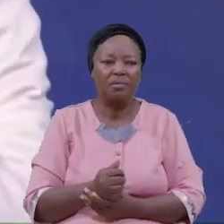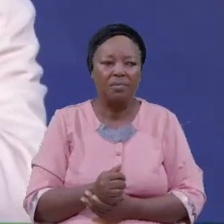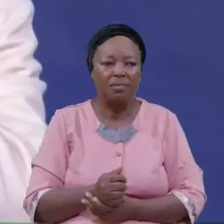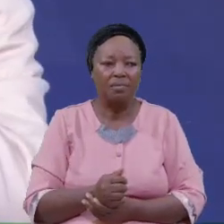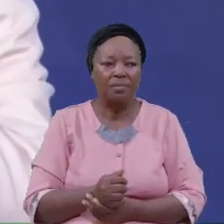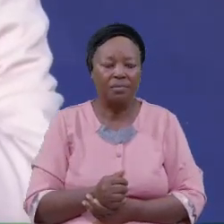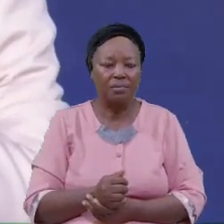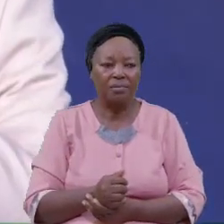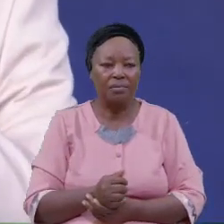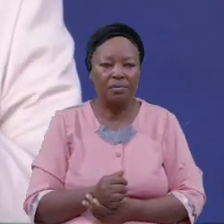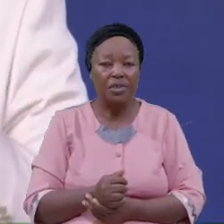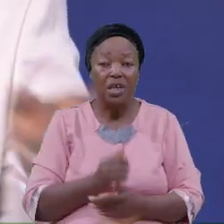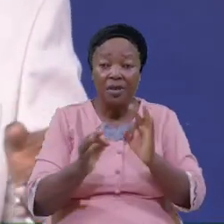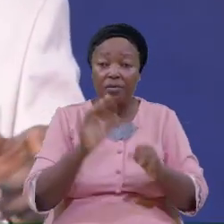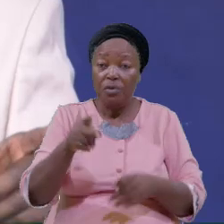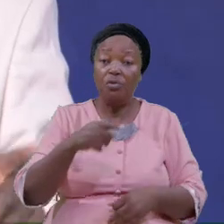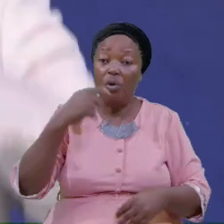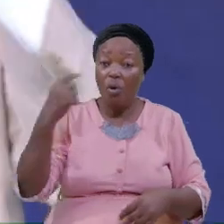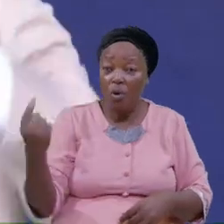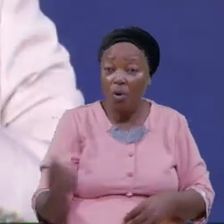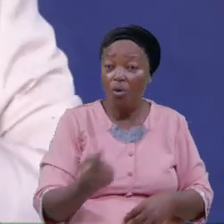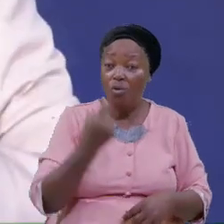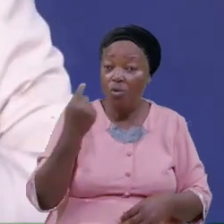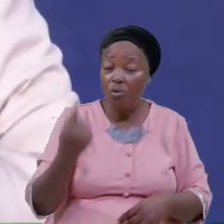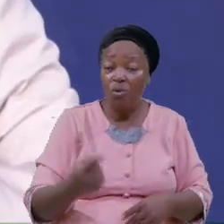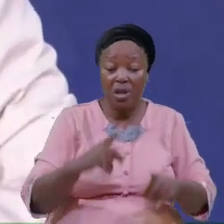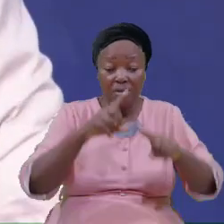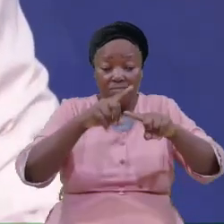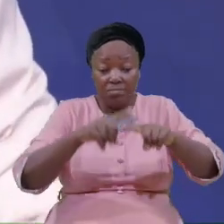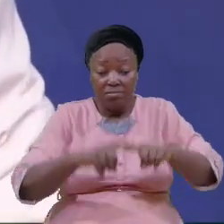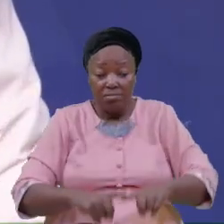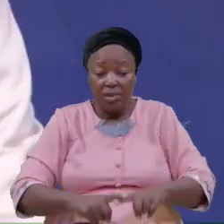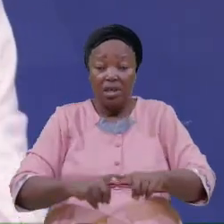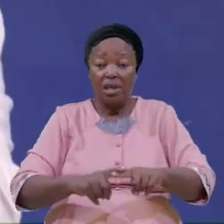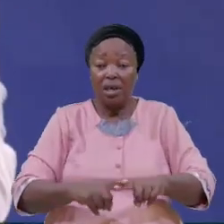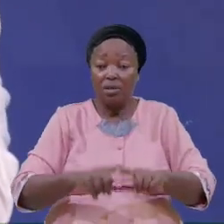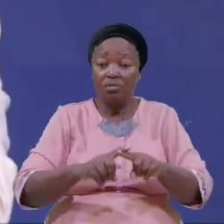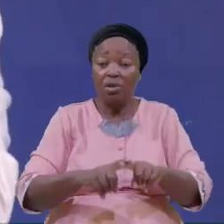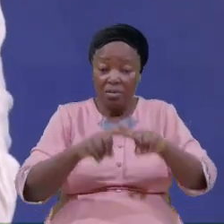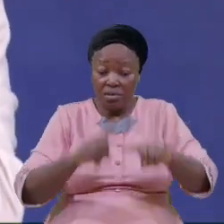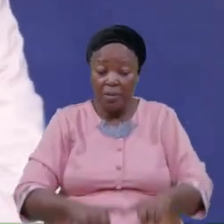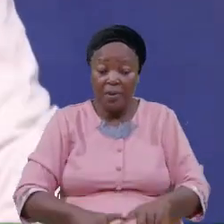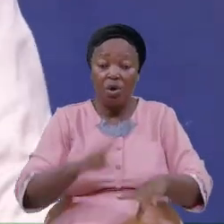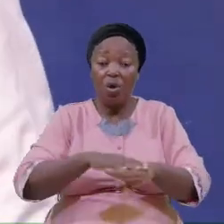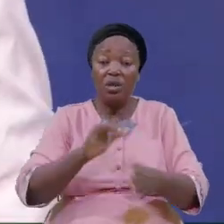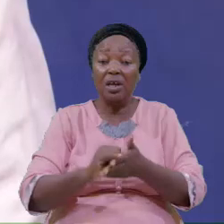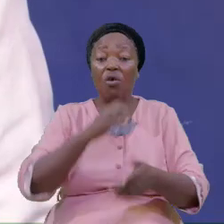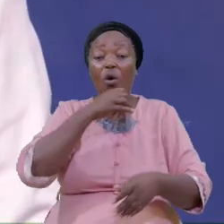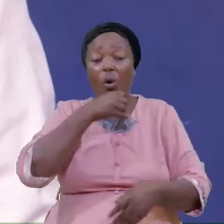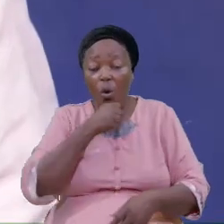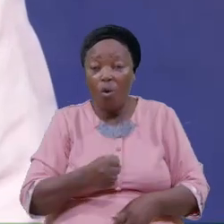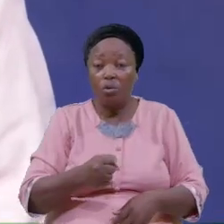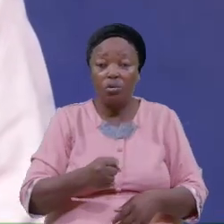If you always lean towards the old propensity in your life, you don't have a new heart